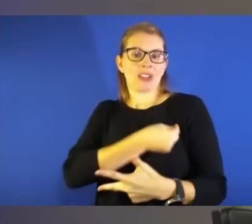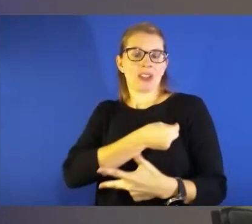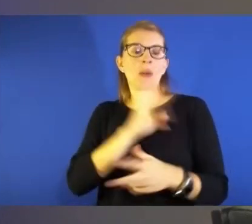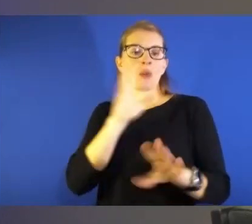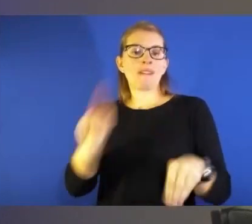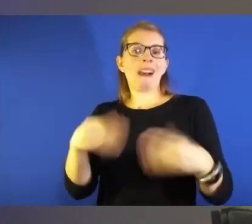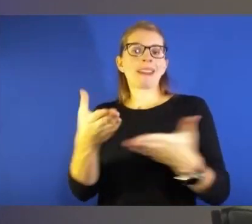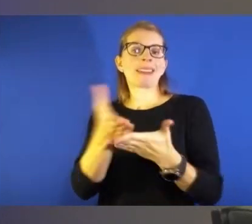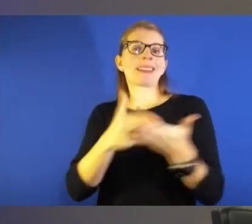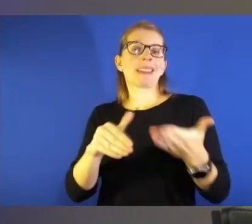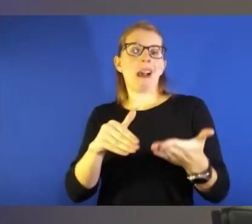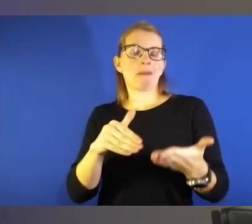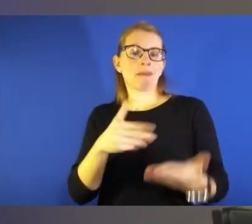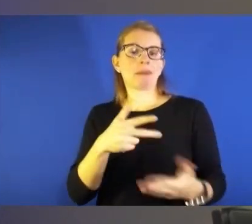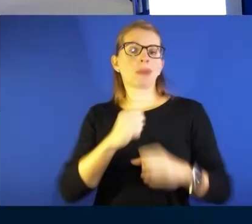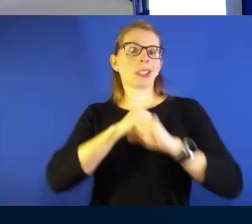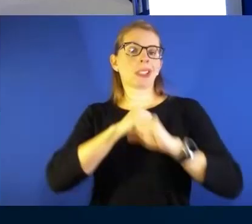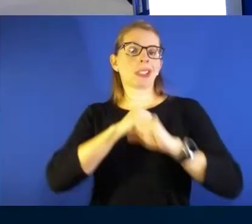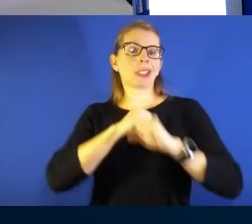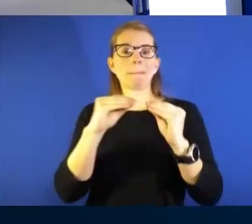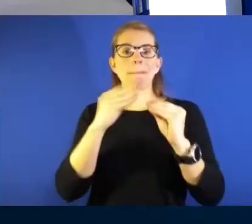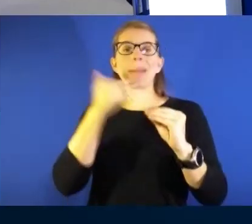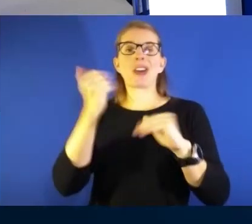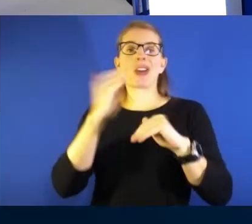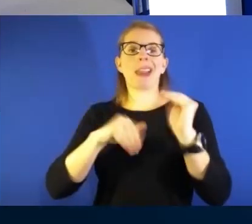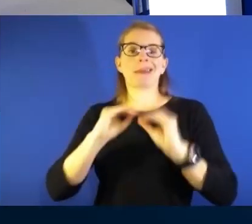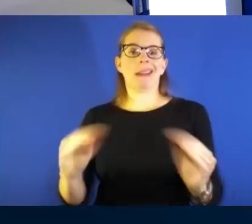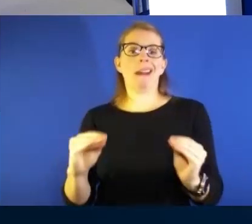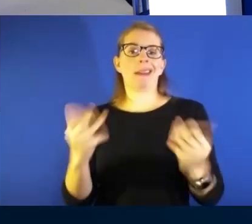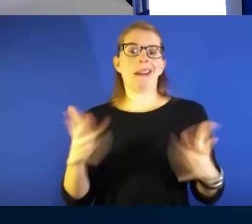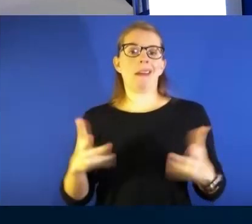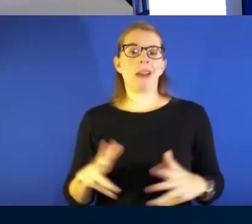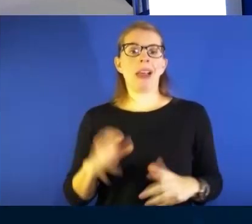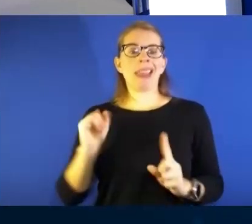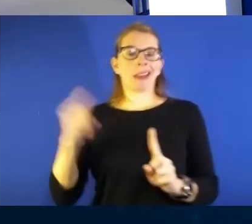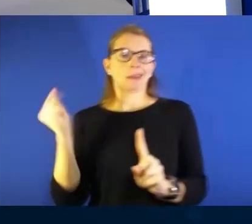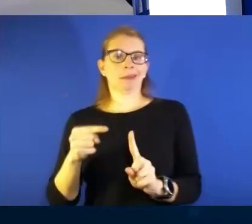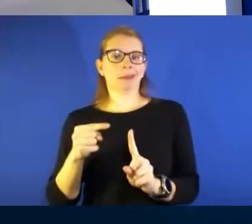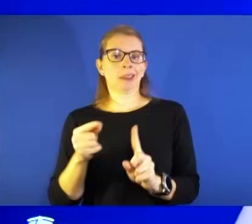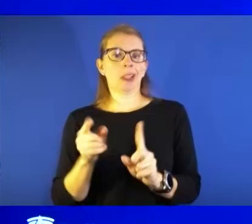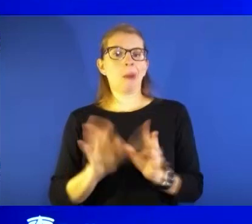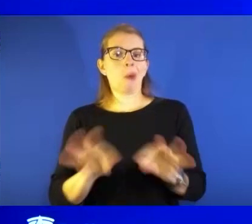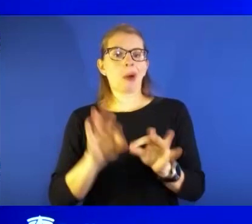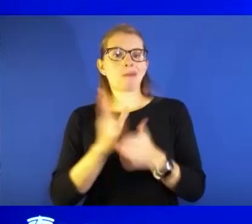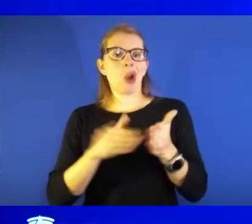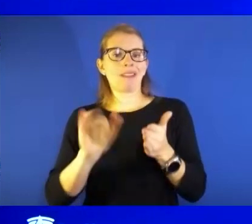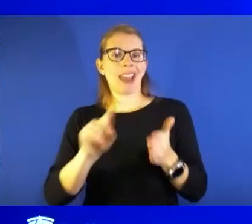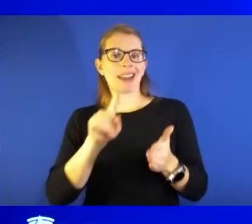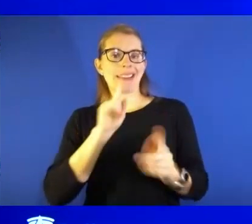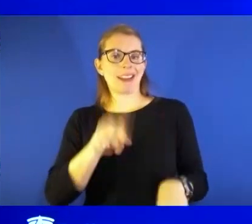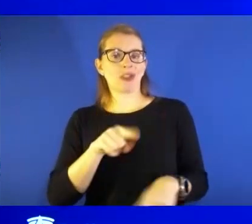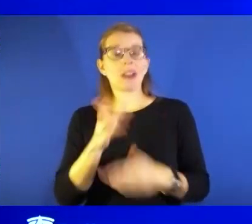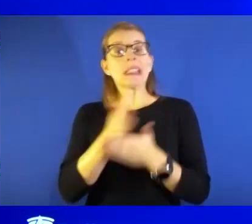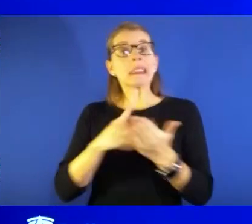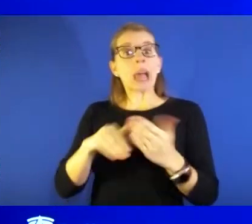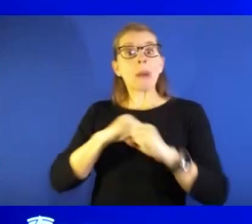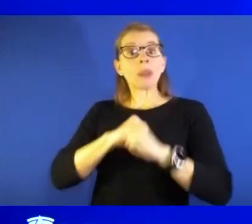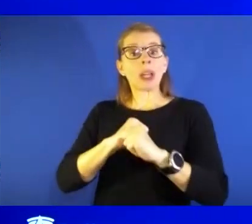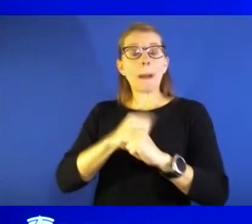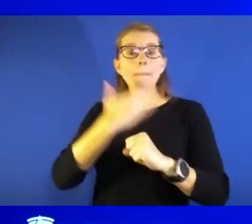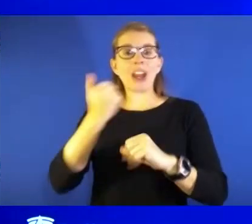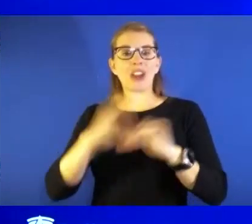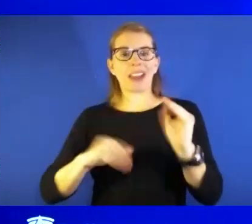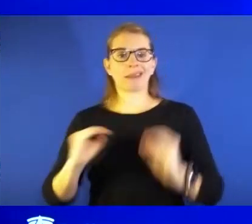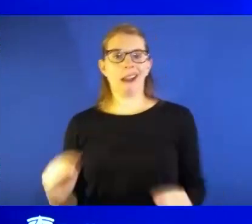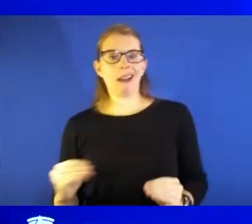better than no vaccine at all. Yeah, I think that's the key part of that answer right there is some protection, better than no vaccine